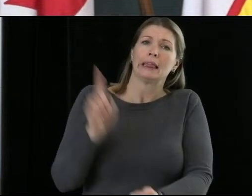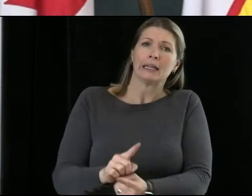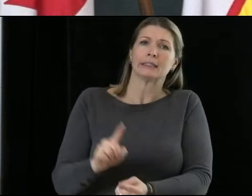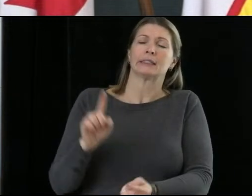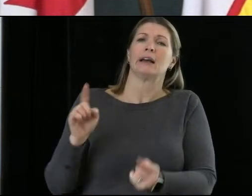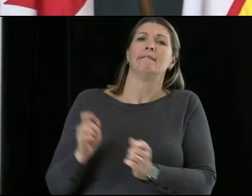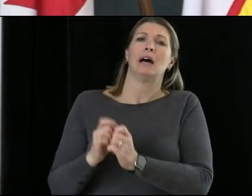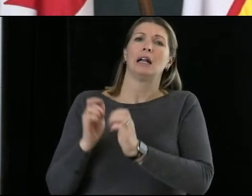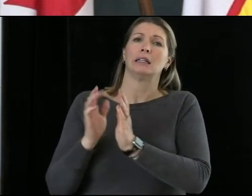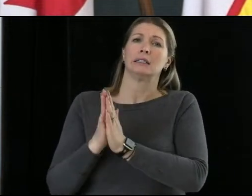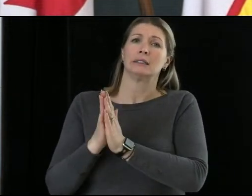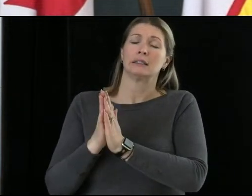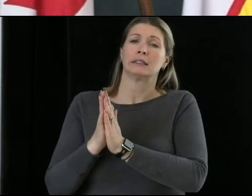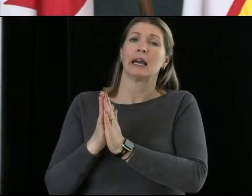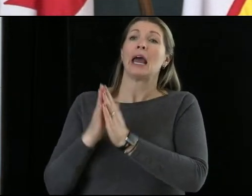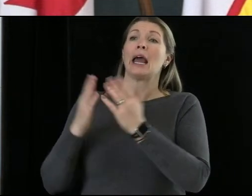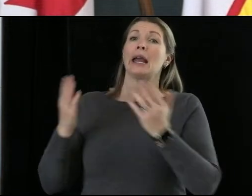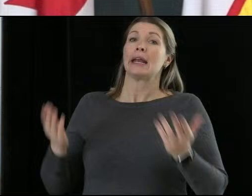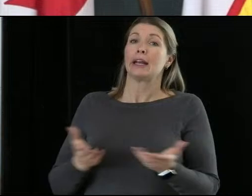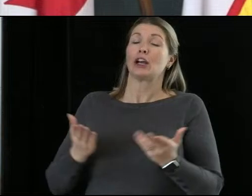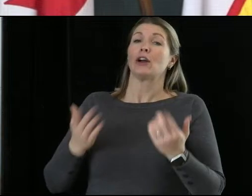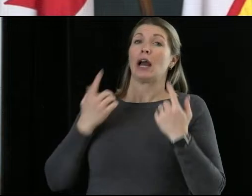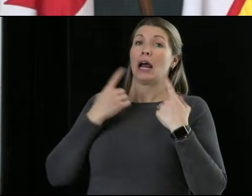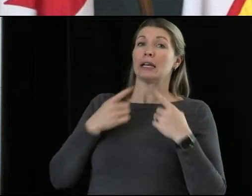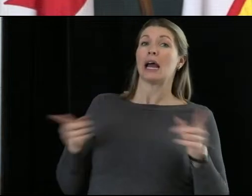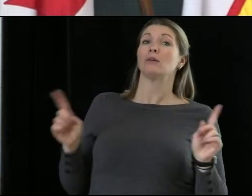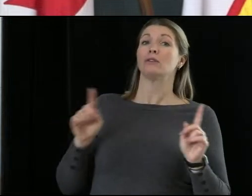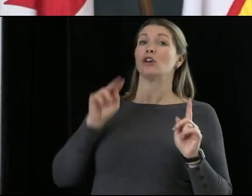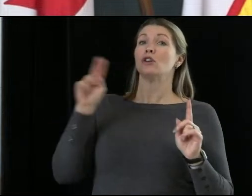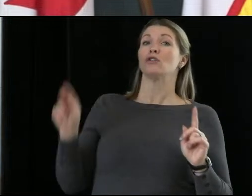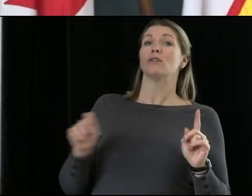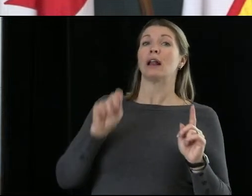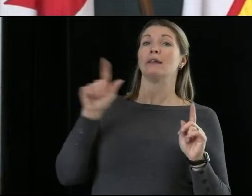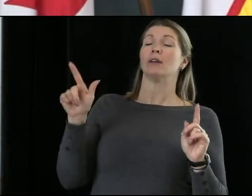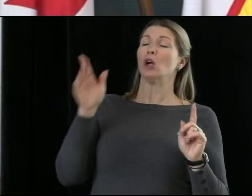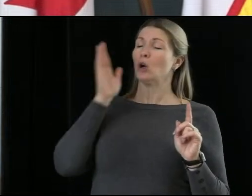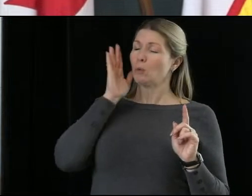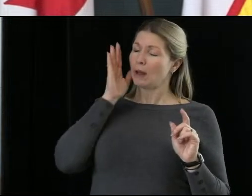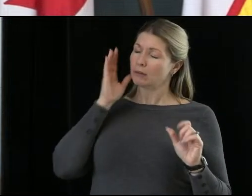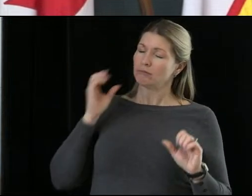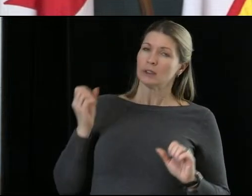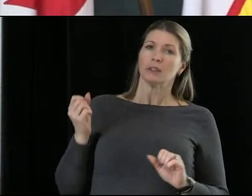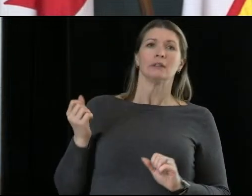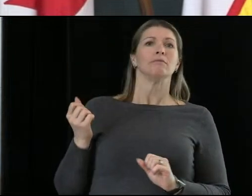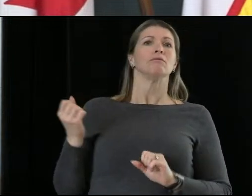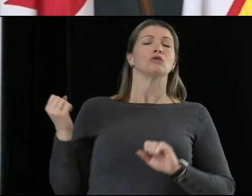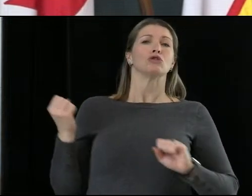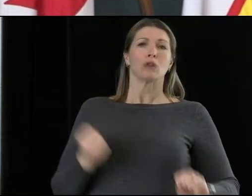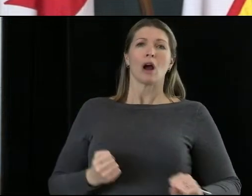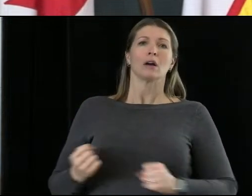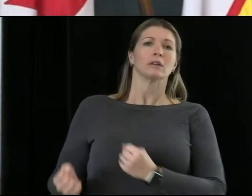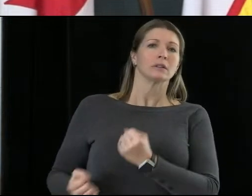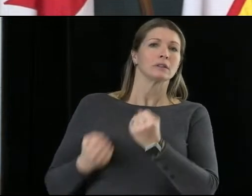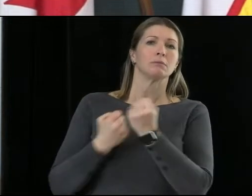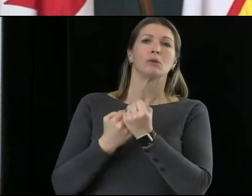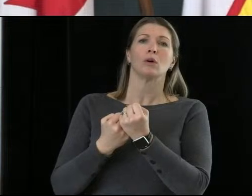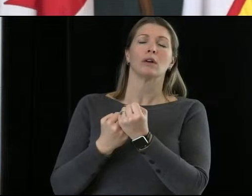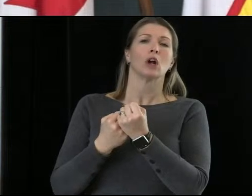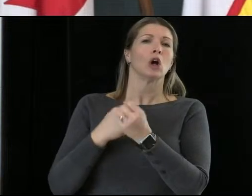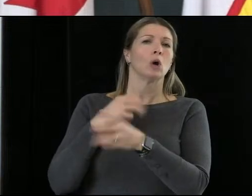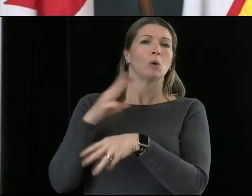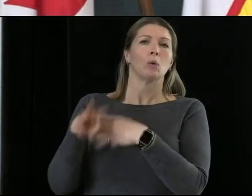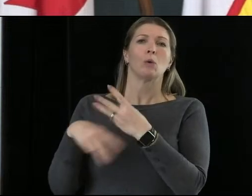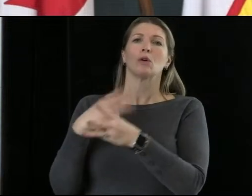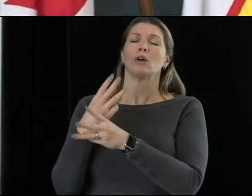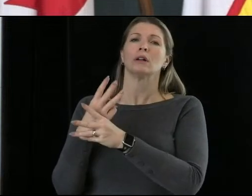And whereas Government of Newfoundland and Labrador stands in solidarity with organizations worldwide that